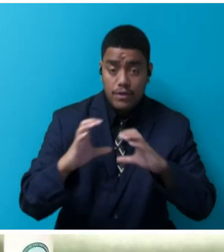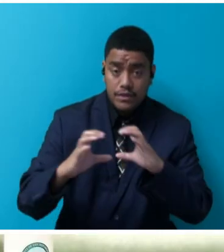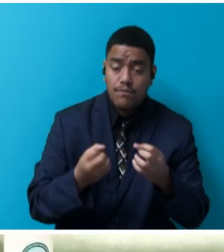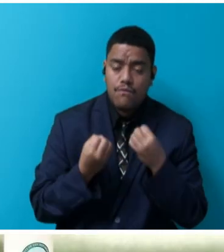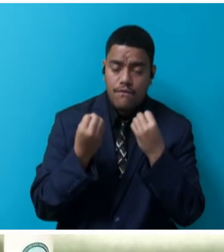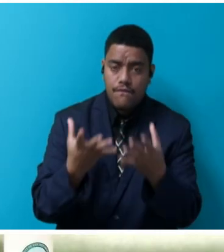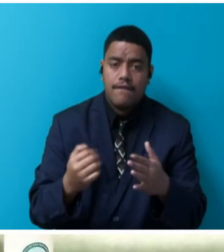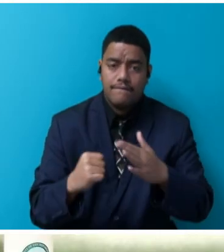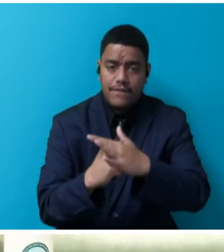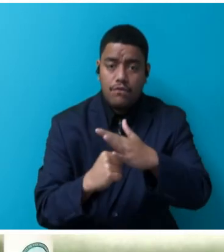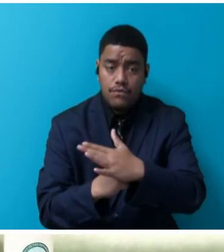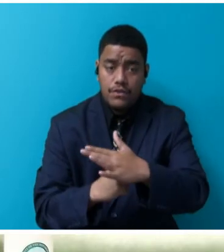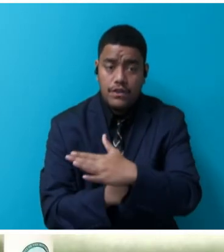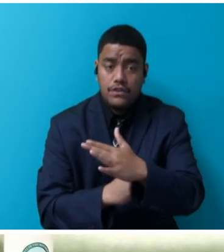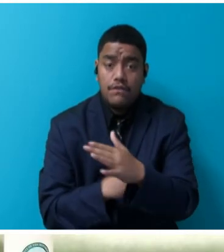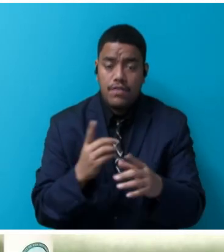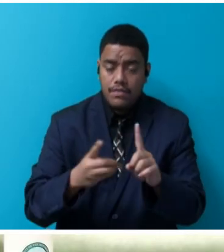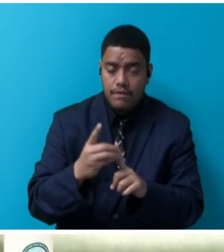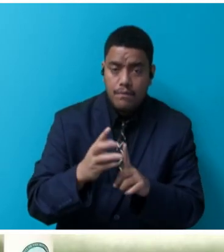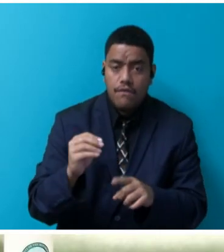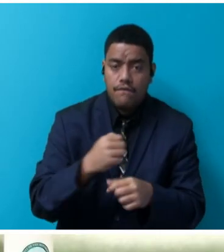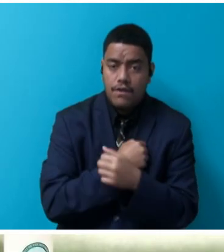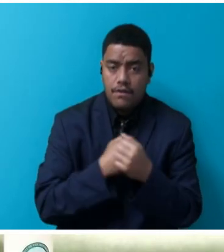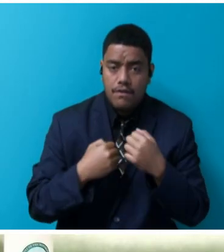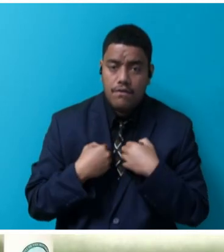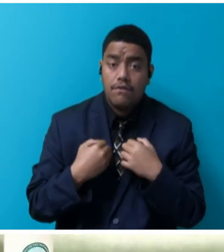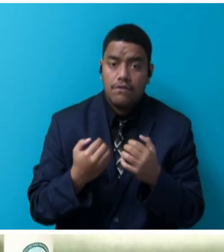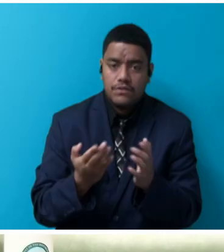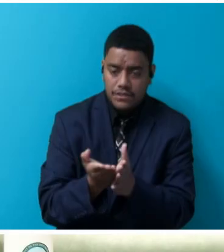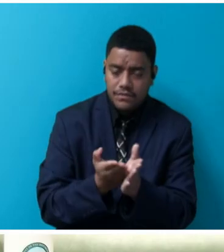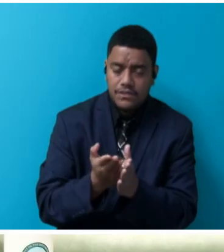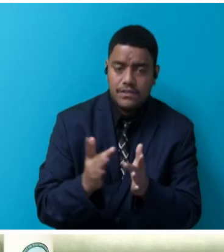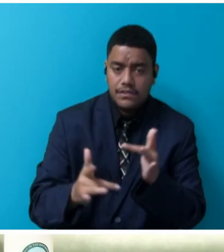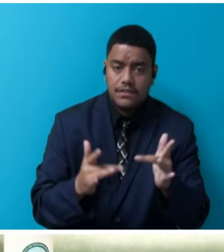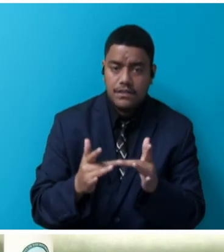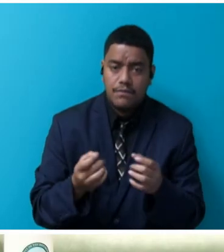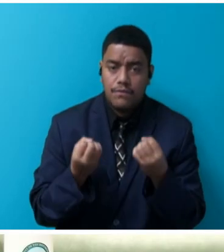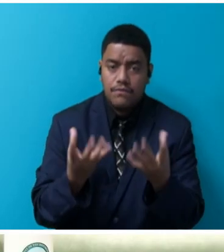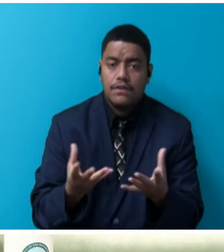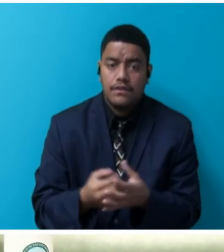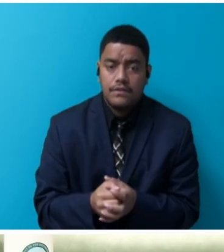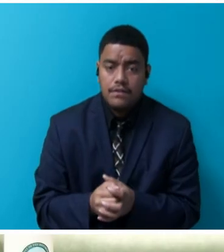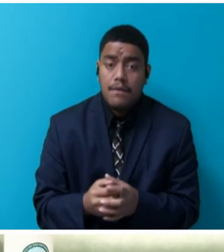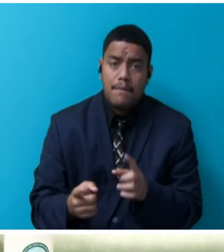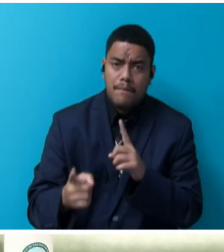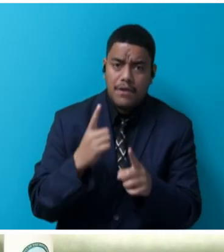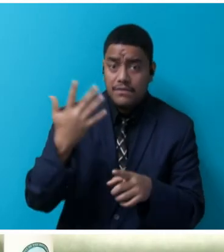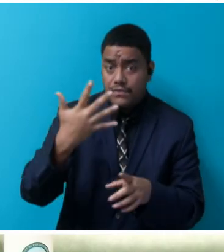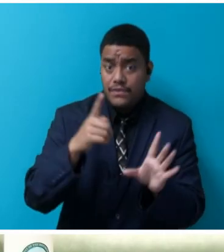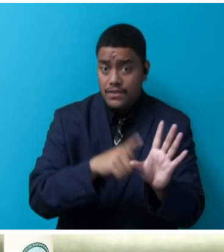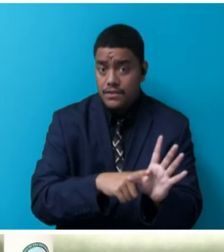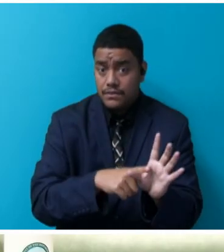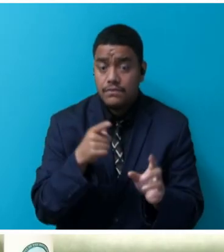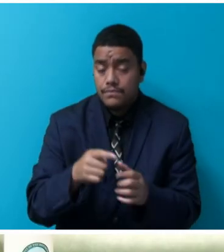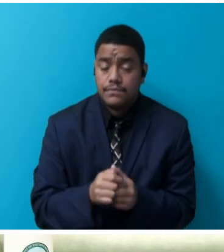solid foundation for the development of our telecommunications sector. However, over the past 15 years, the